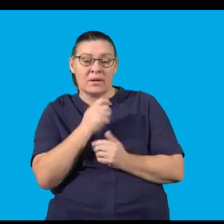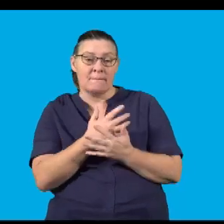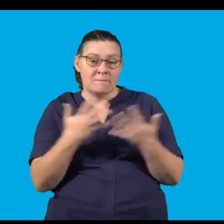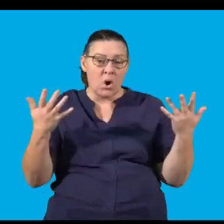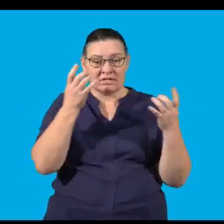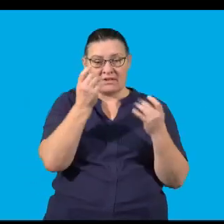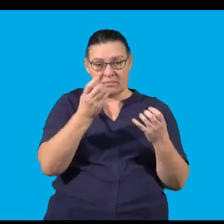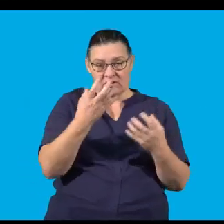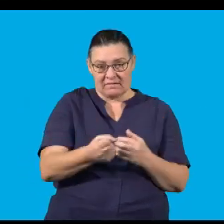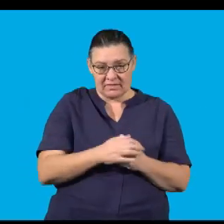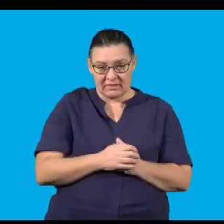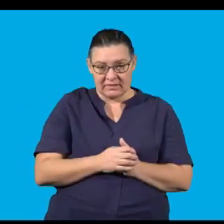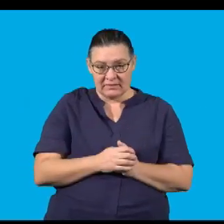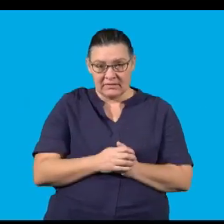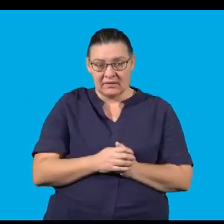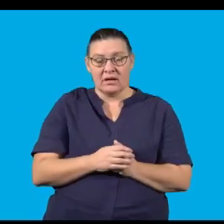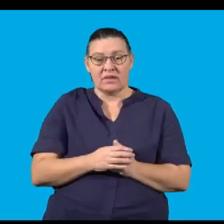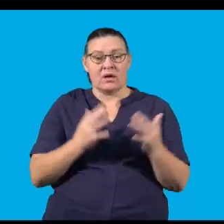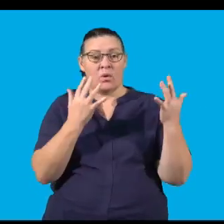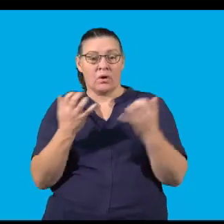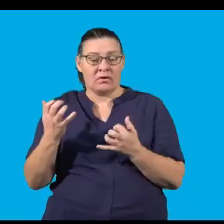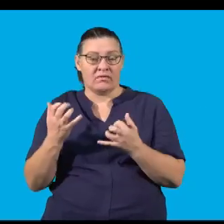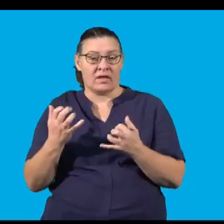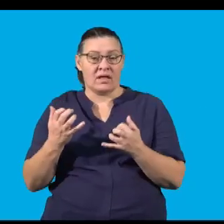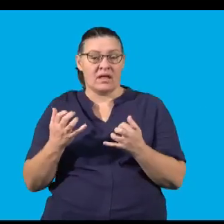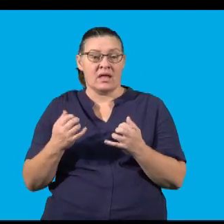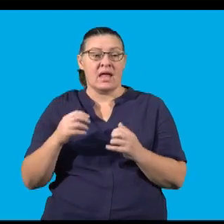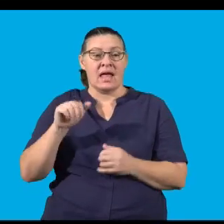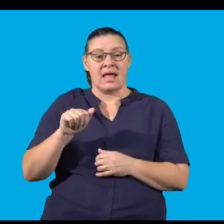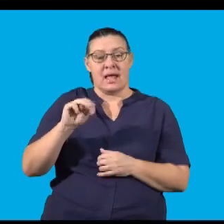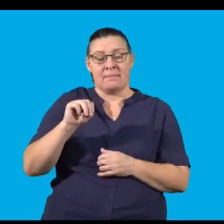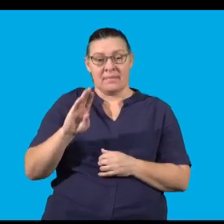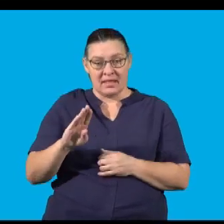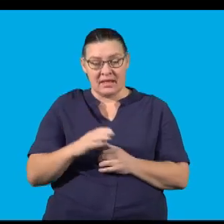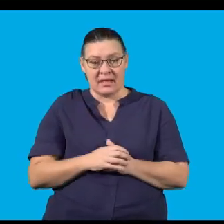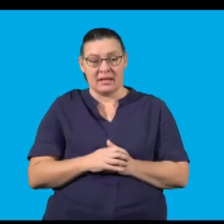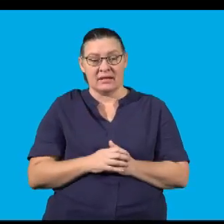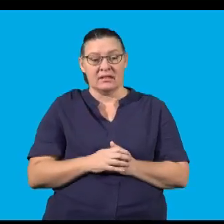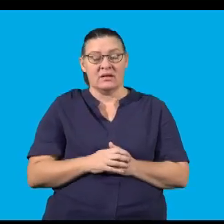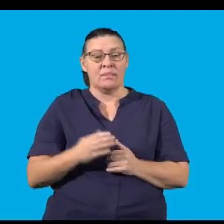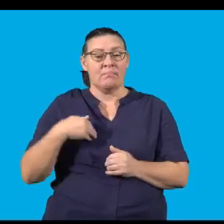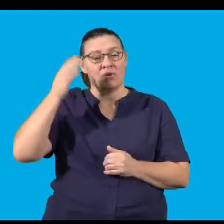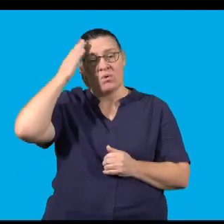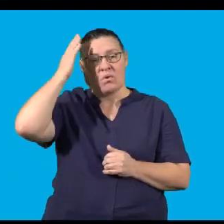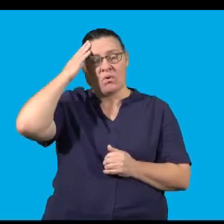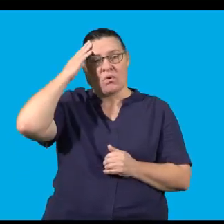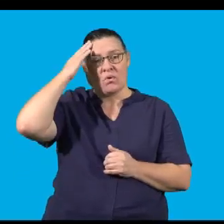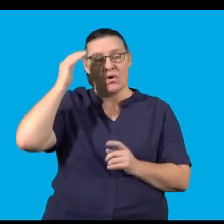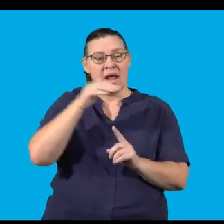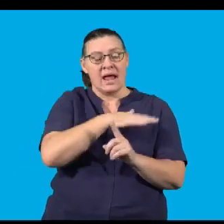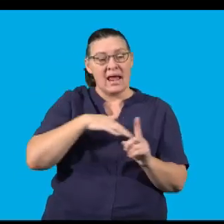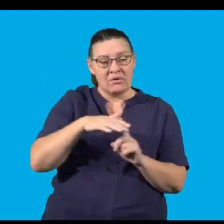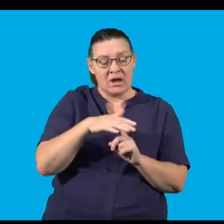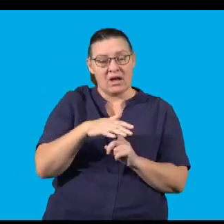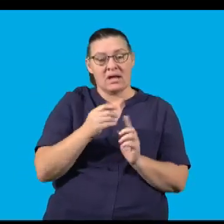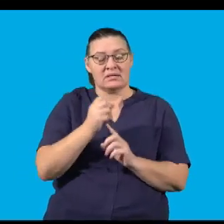most of the information we've just worked out. So we've worked out that angle AMB is 90 degrees, and I know that area of